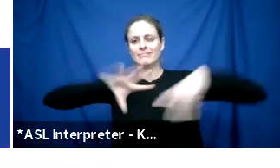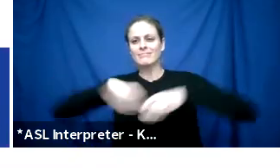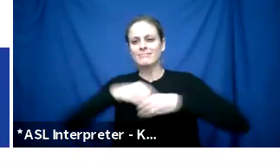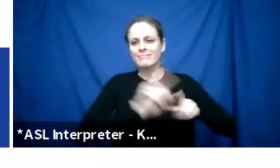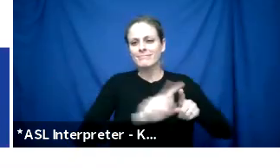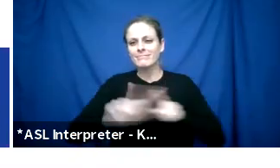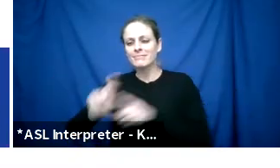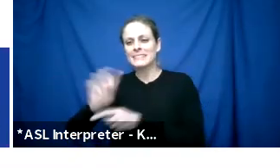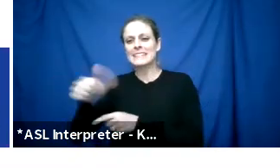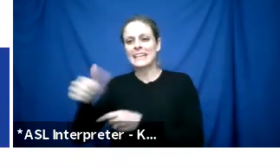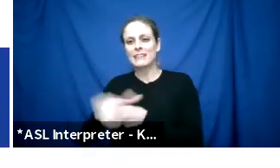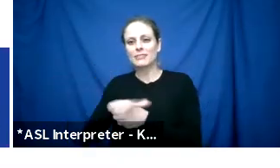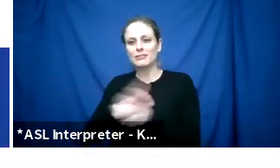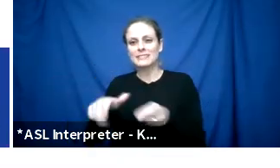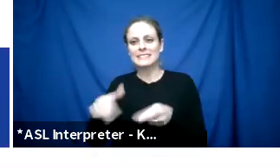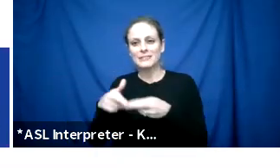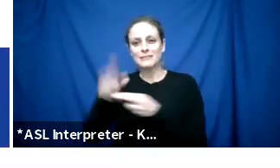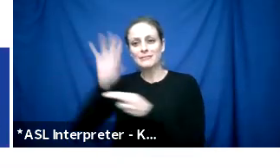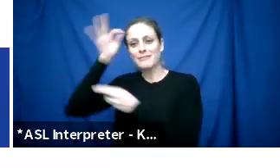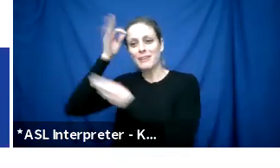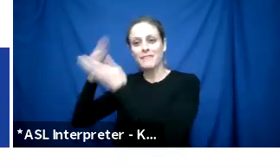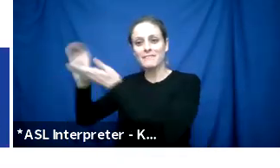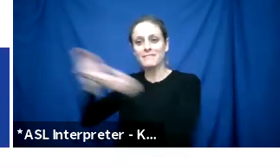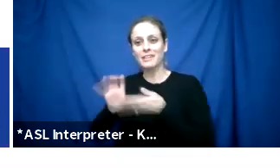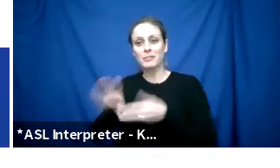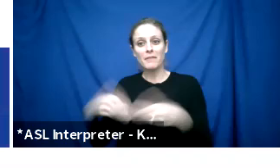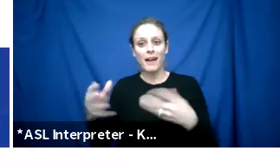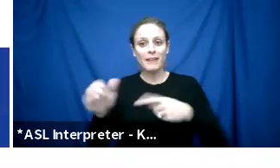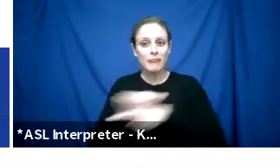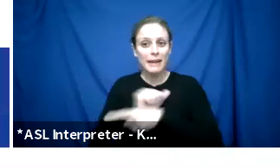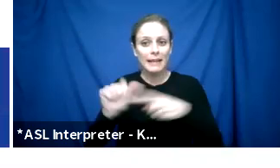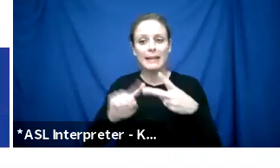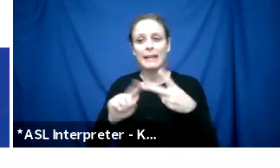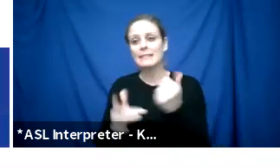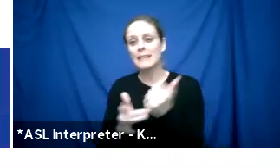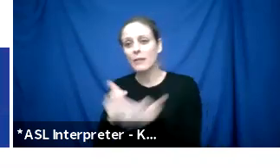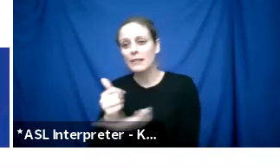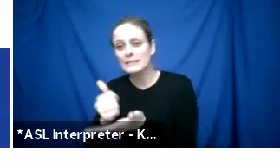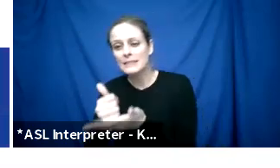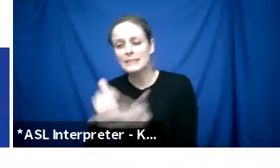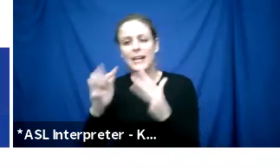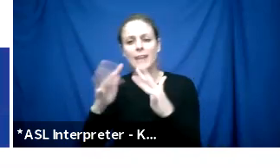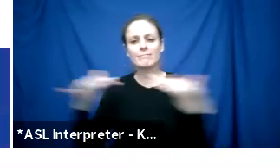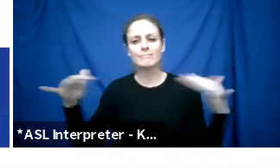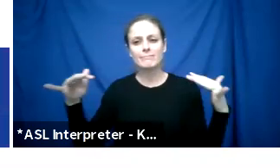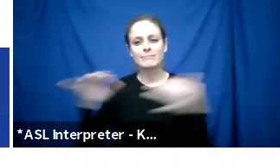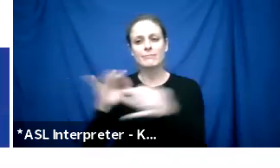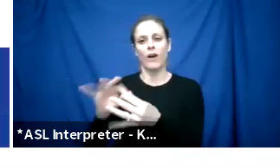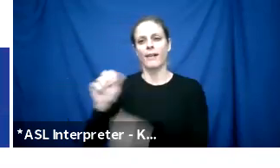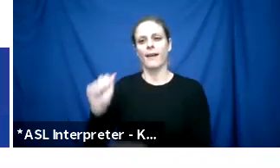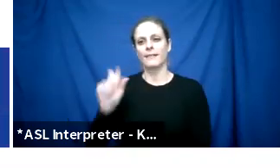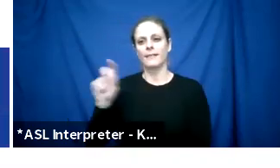that are federally funded to provide training, technical assistance, and other information as needed on the Americans with Disabilities